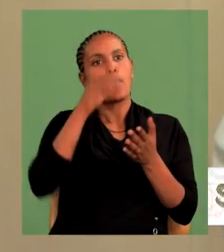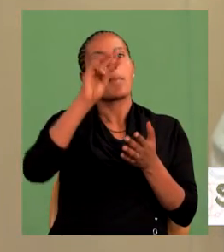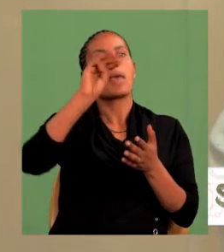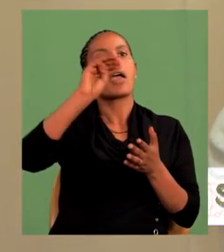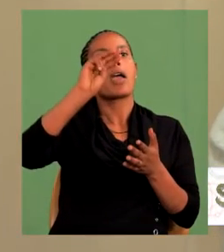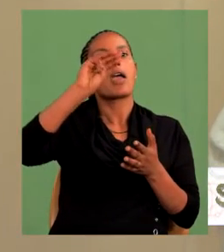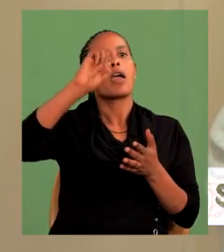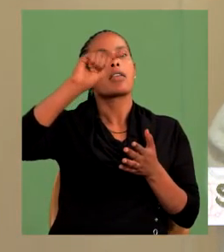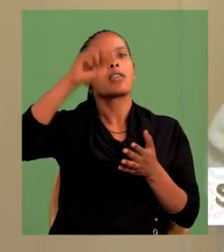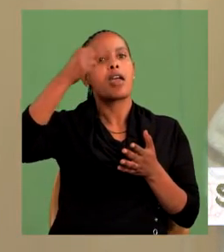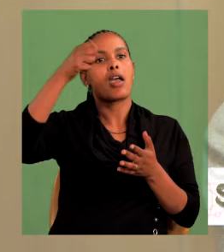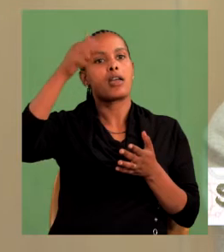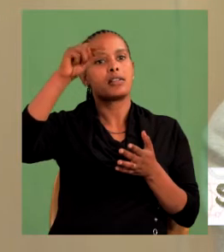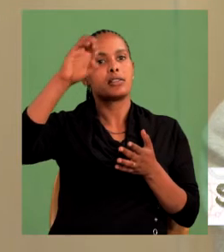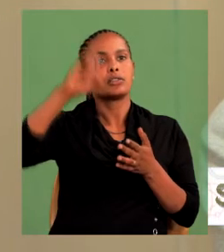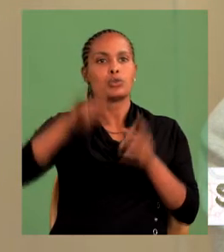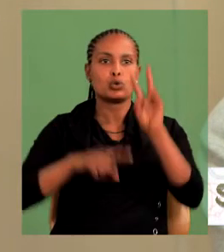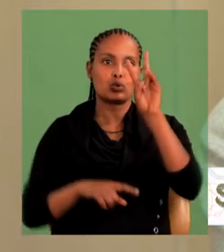methane?